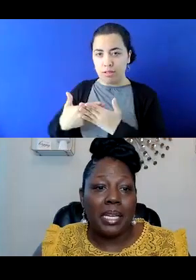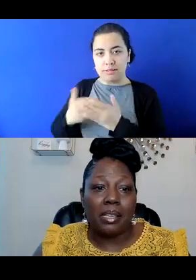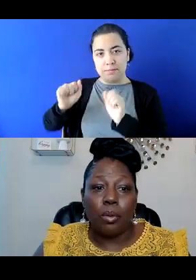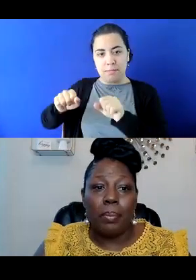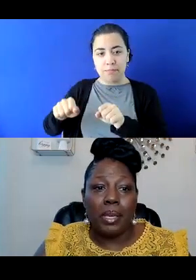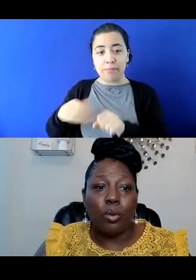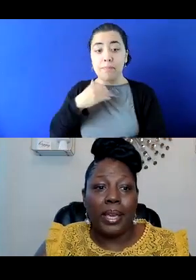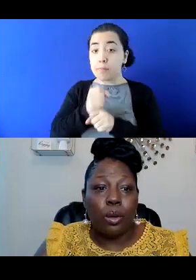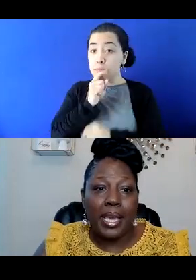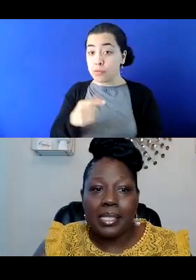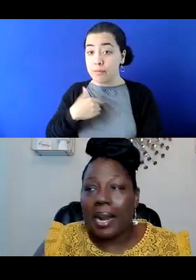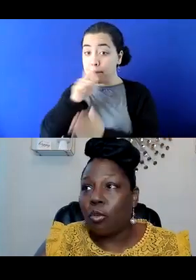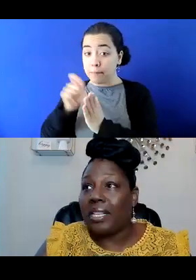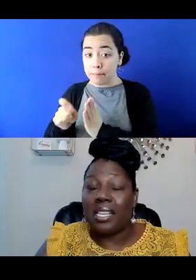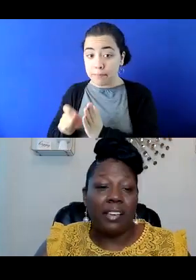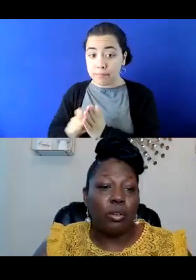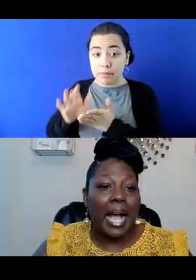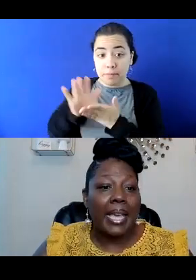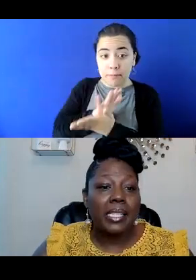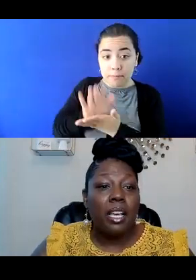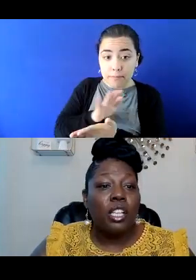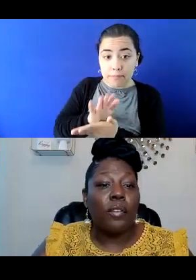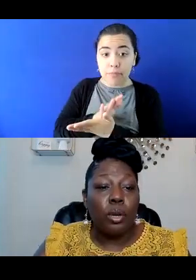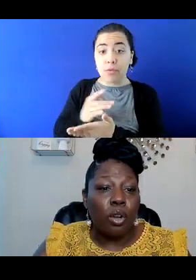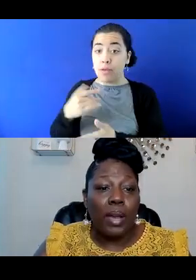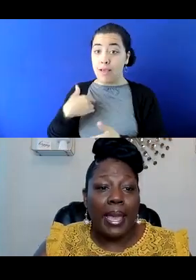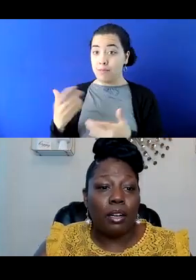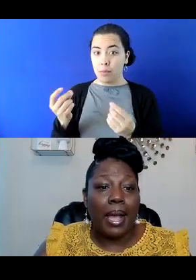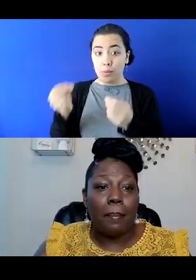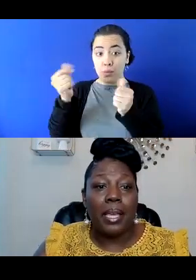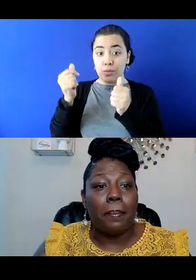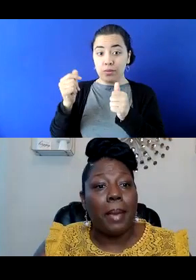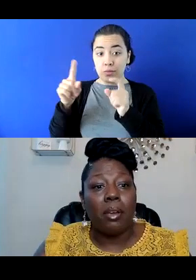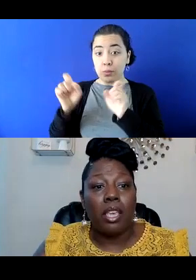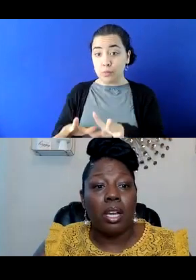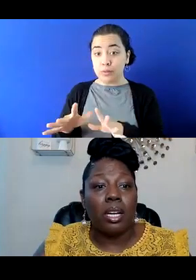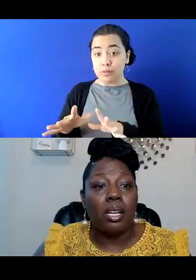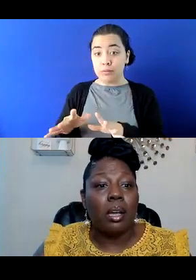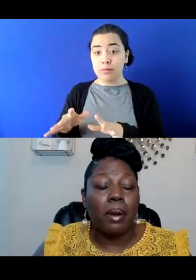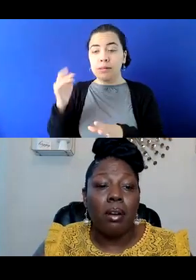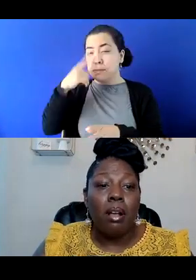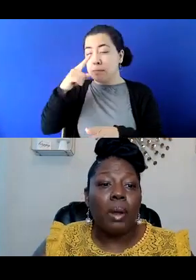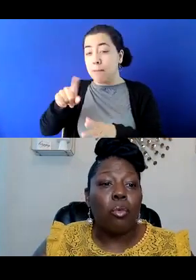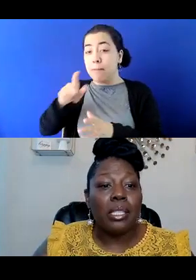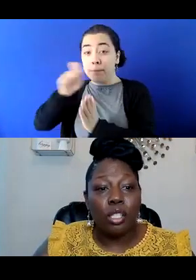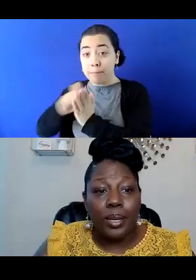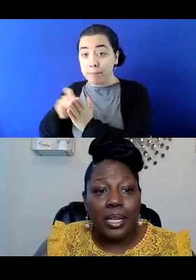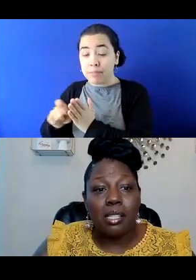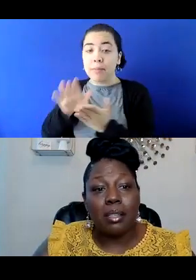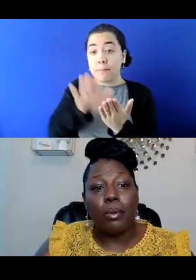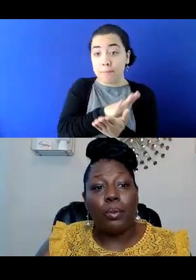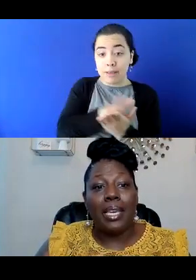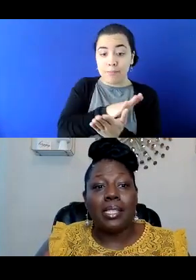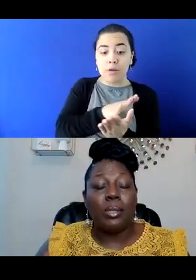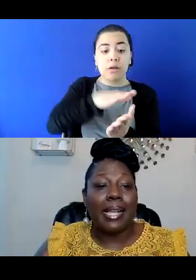paper because there will be a quick quiz that I'm going to give you guys. So if you could go ahead and grab pen and paper, and you're going to number from 1 to 20